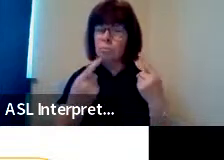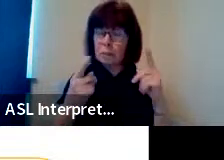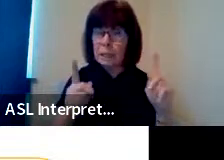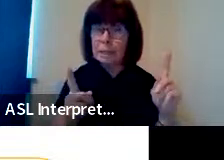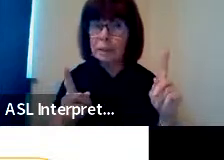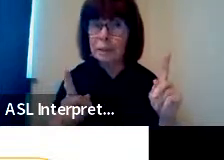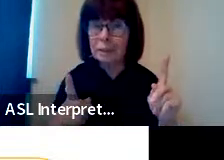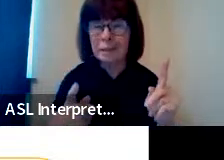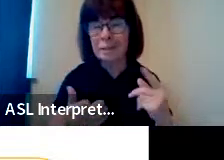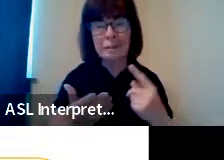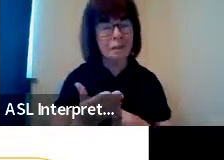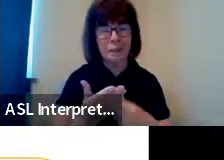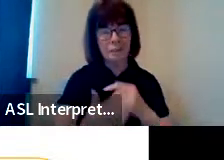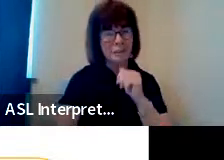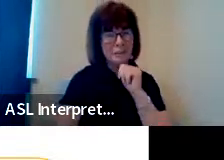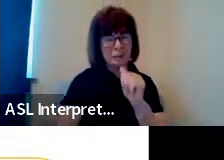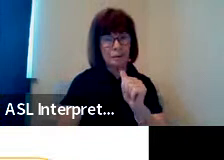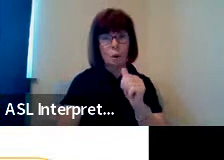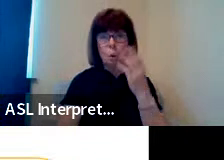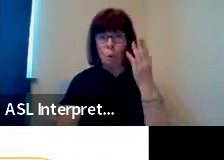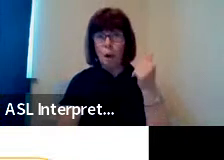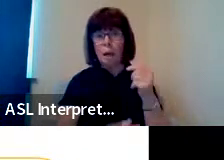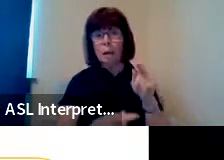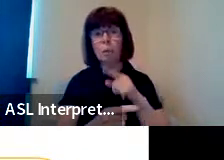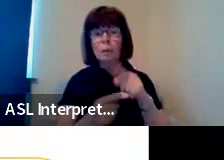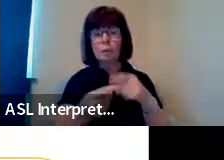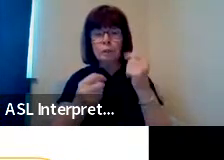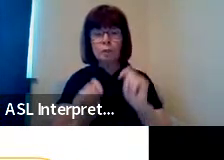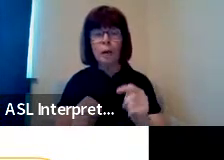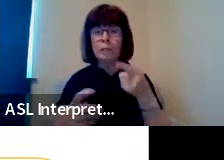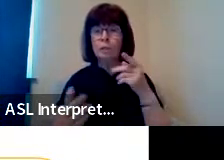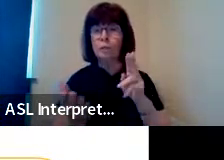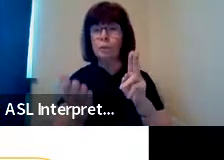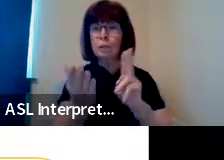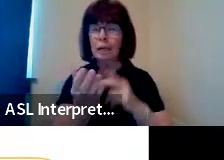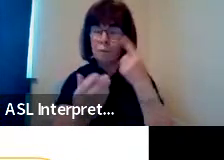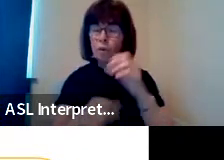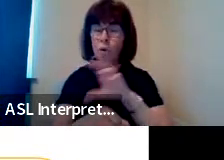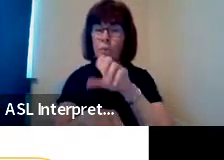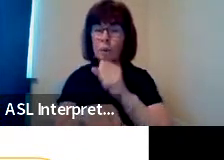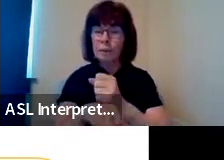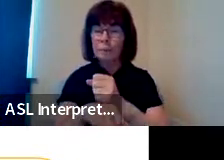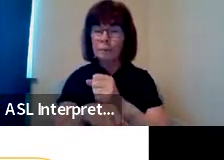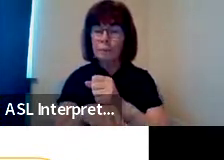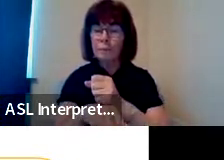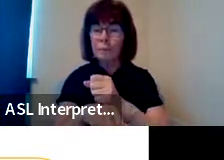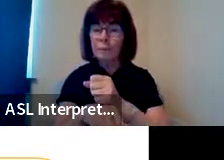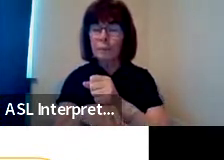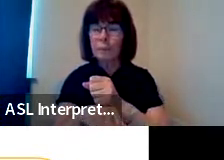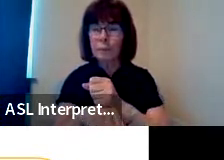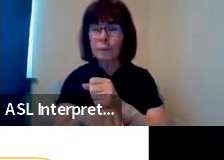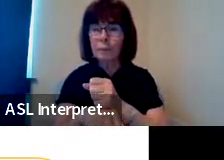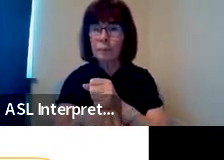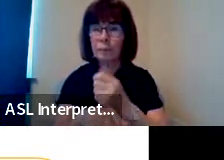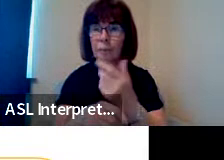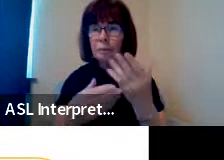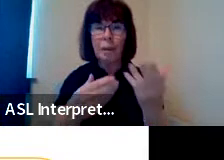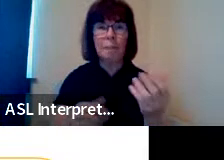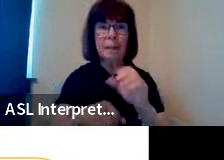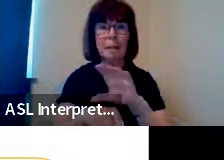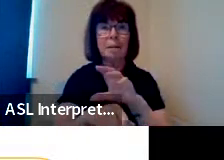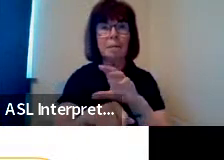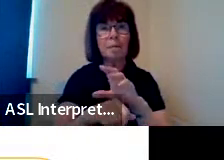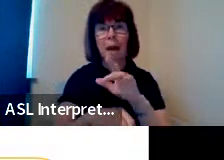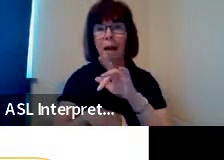not, because when we try to sign up people for appointments, this slots, they're already like full, and then